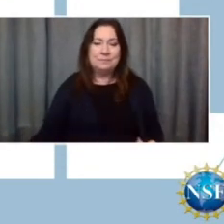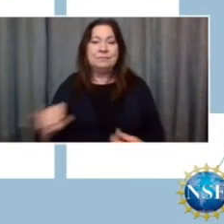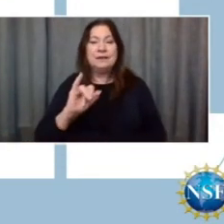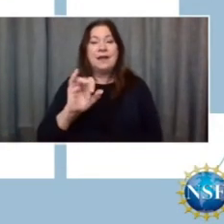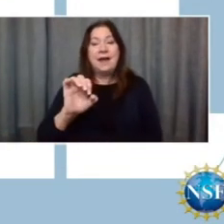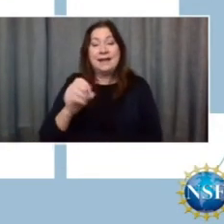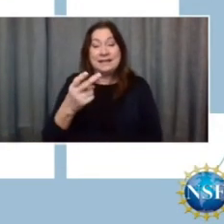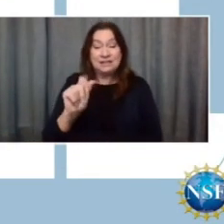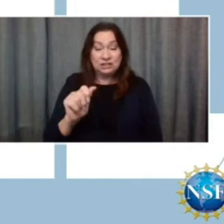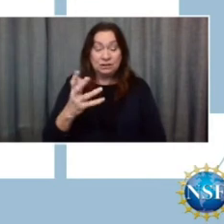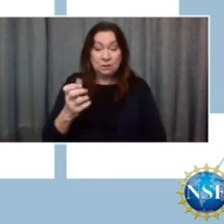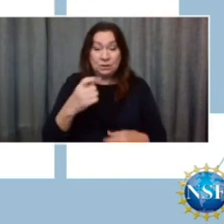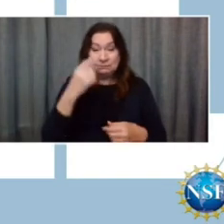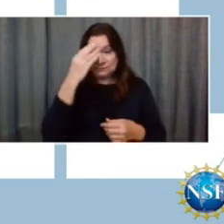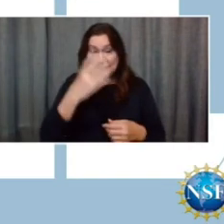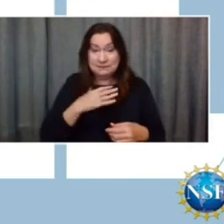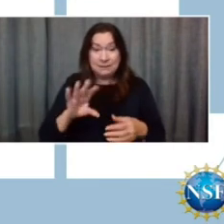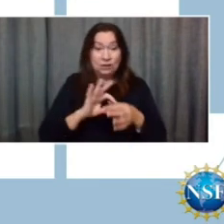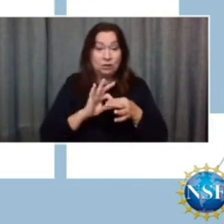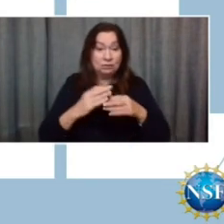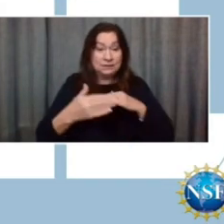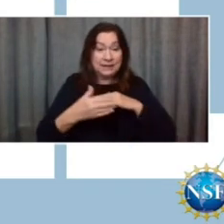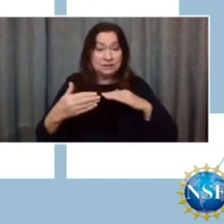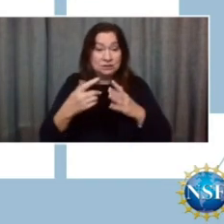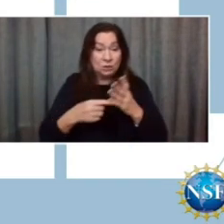tell us about your edges and what you hope for the field?